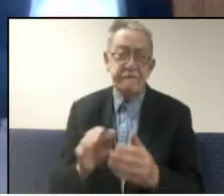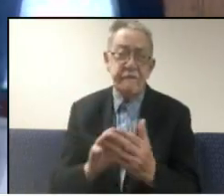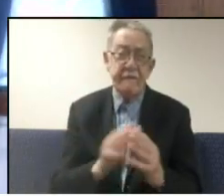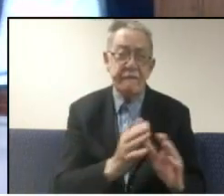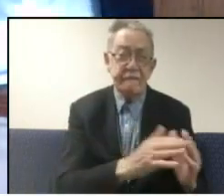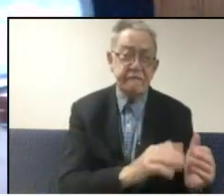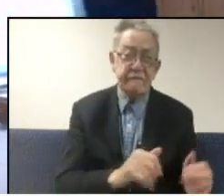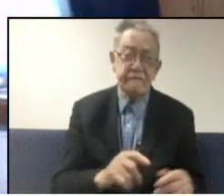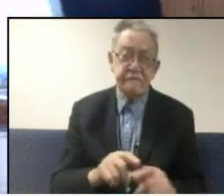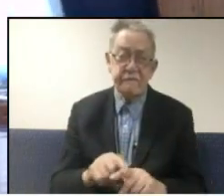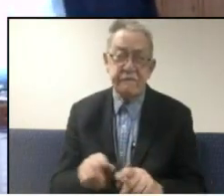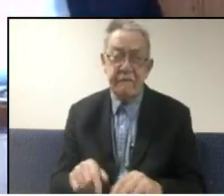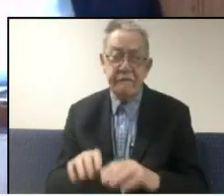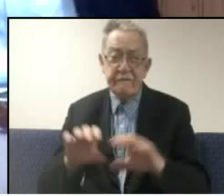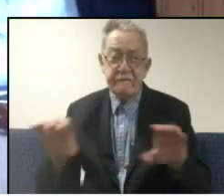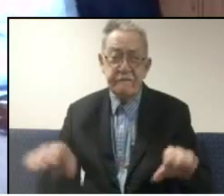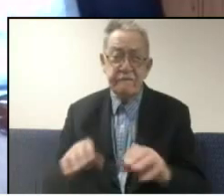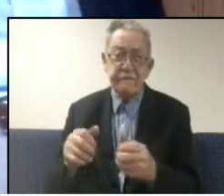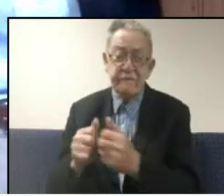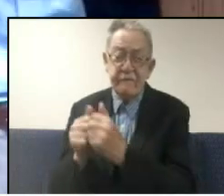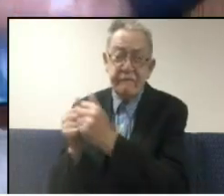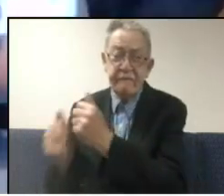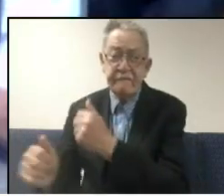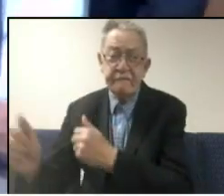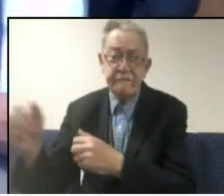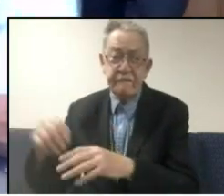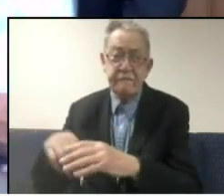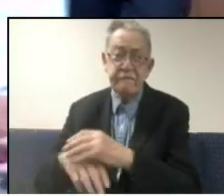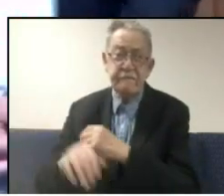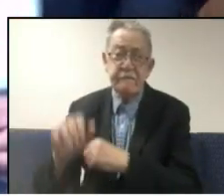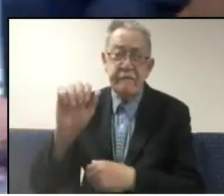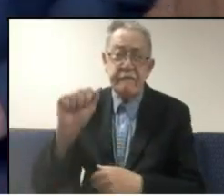but here's what he did. I went away into Arabia.